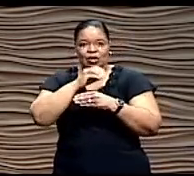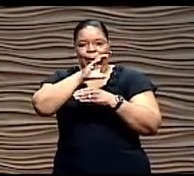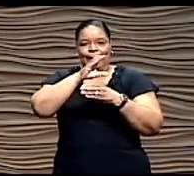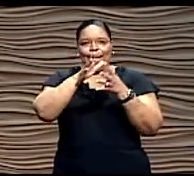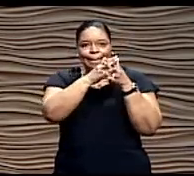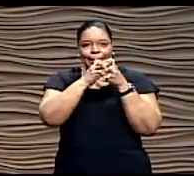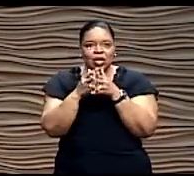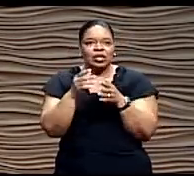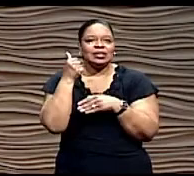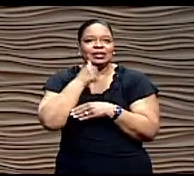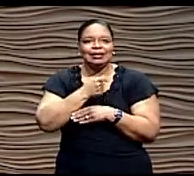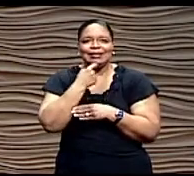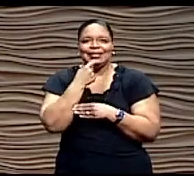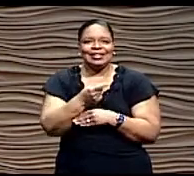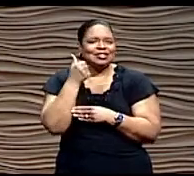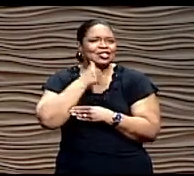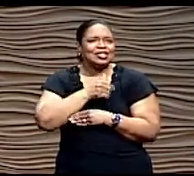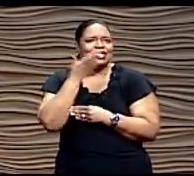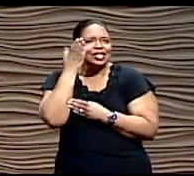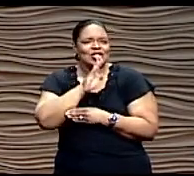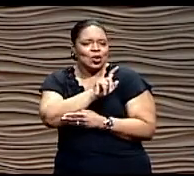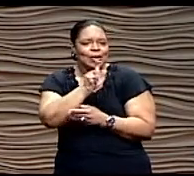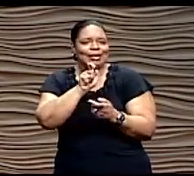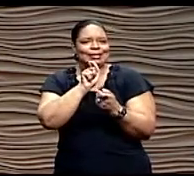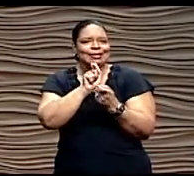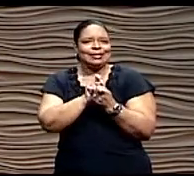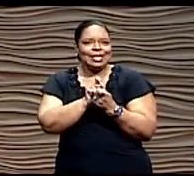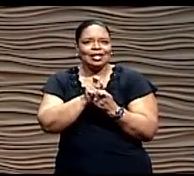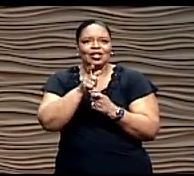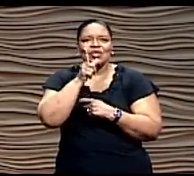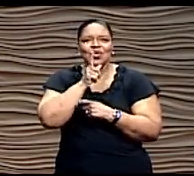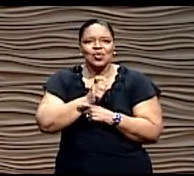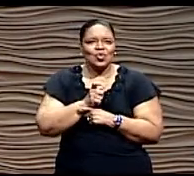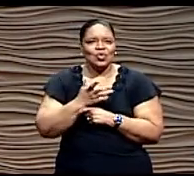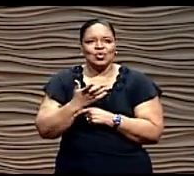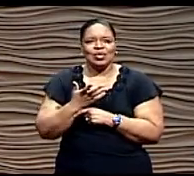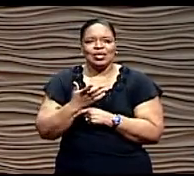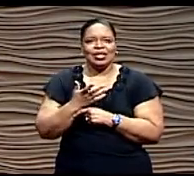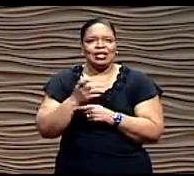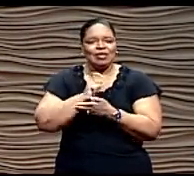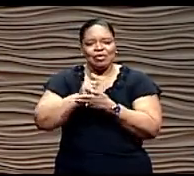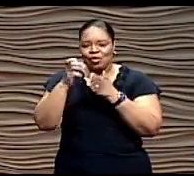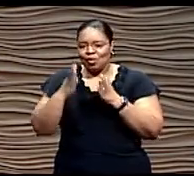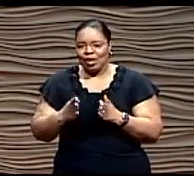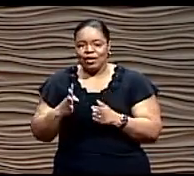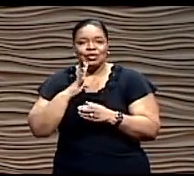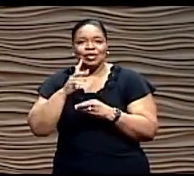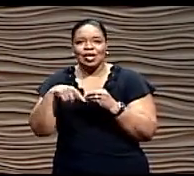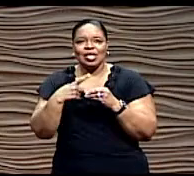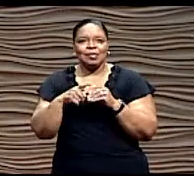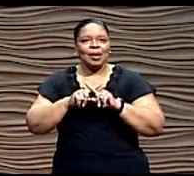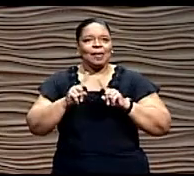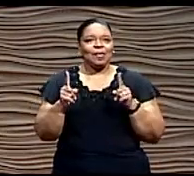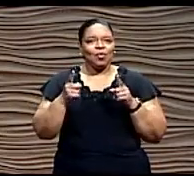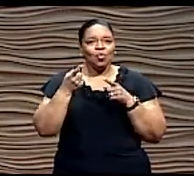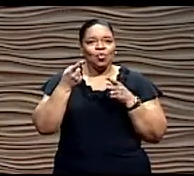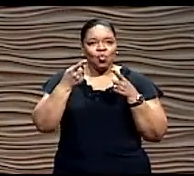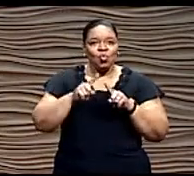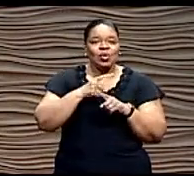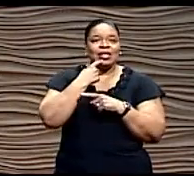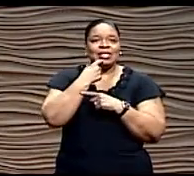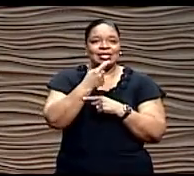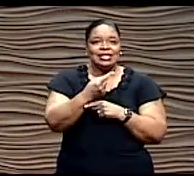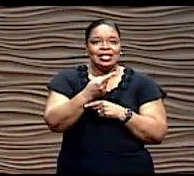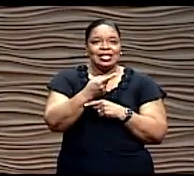she said she didn't know exactly who the writers were referring to when they talked about